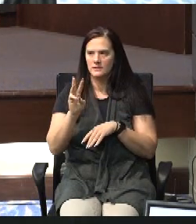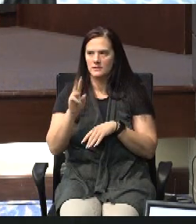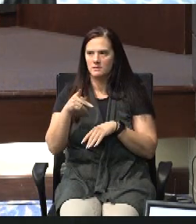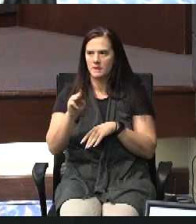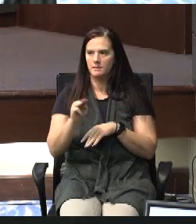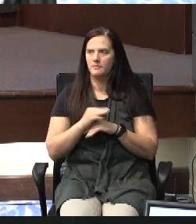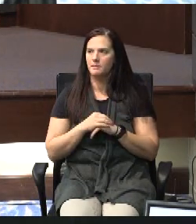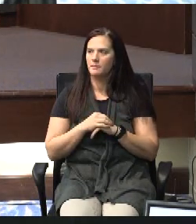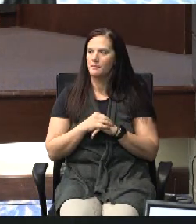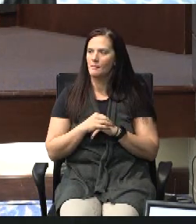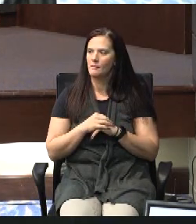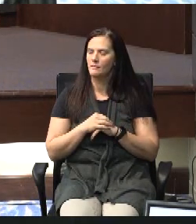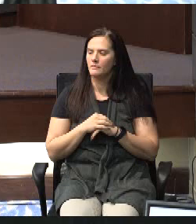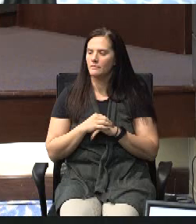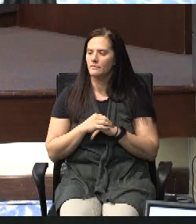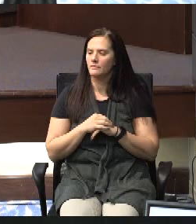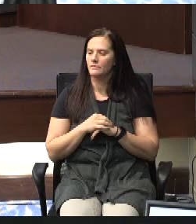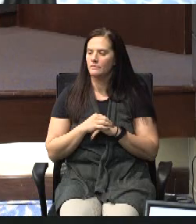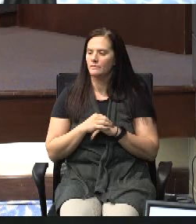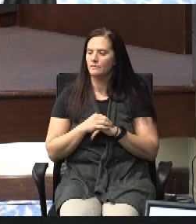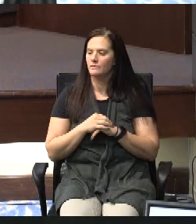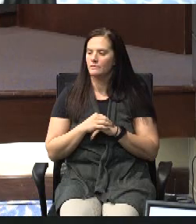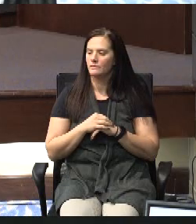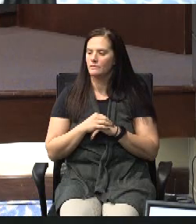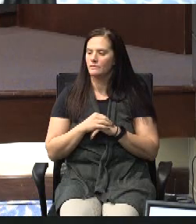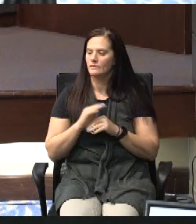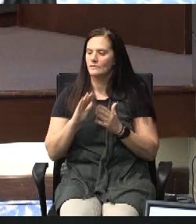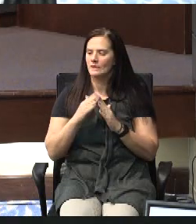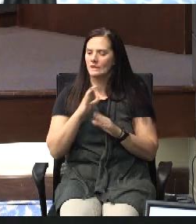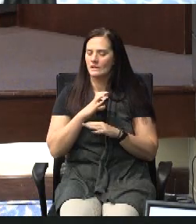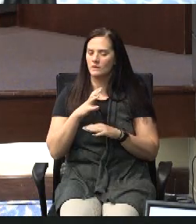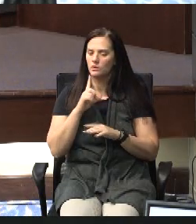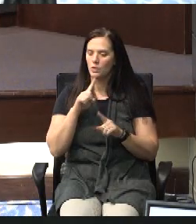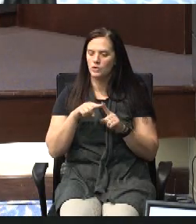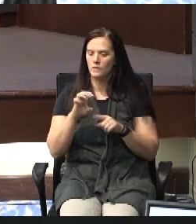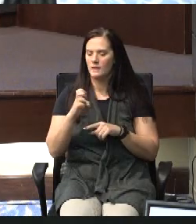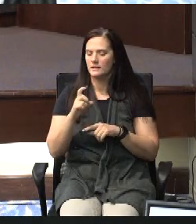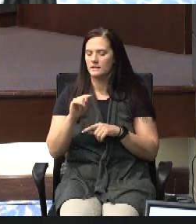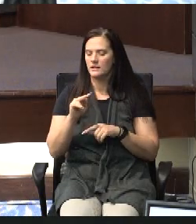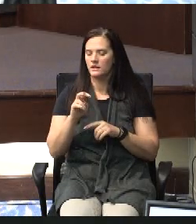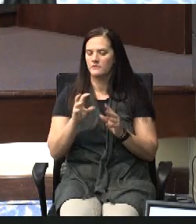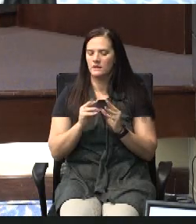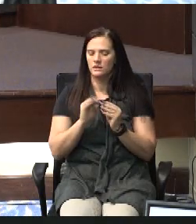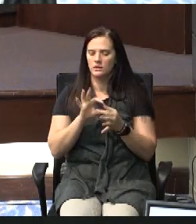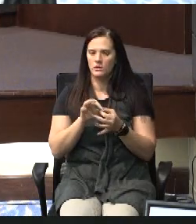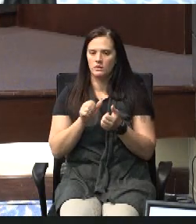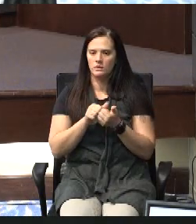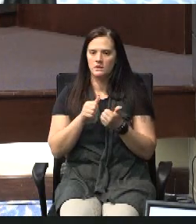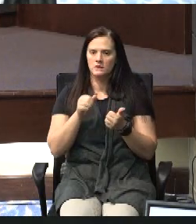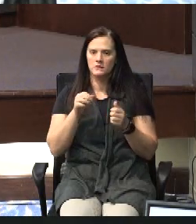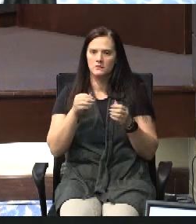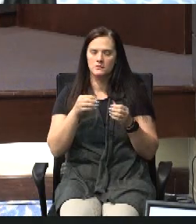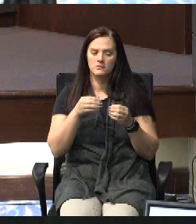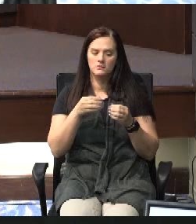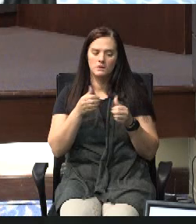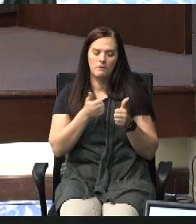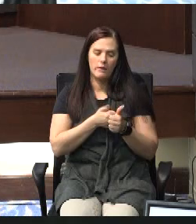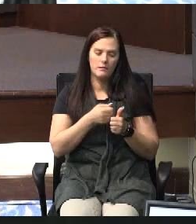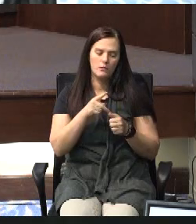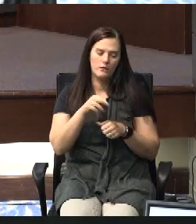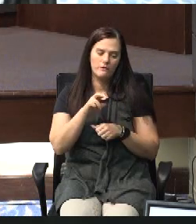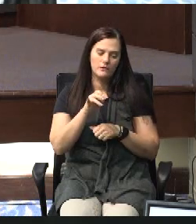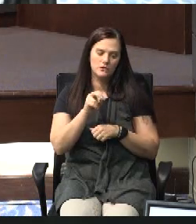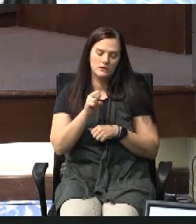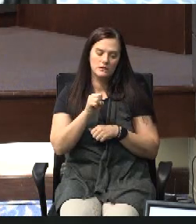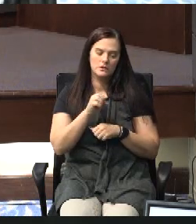p.m. Notice is hereby given that the City Council will go into executive session in accordance with the following provisions. Number one,